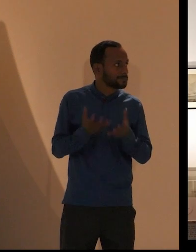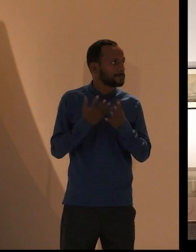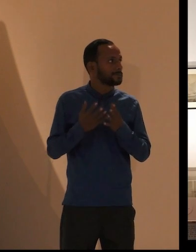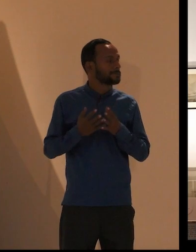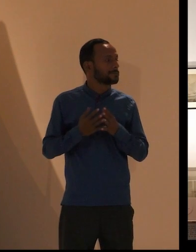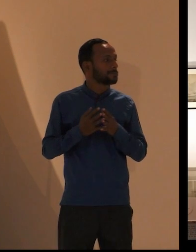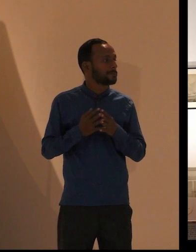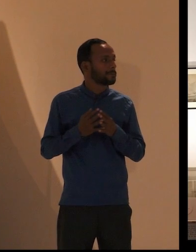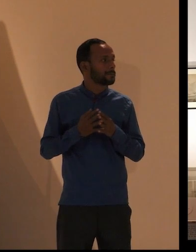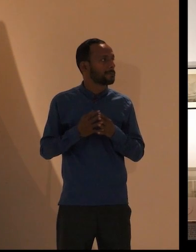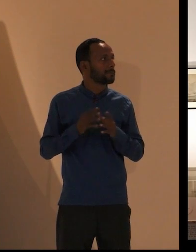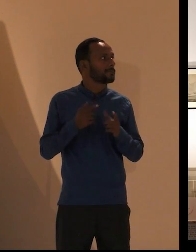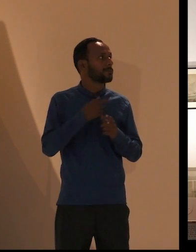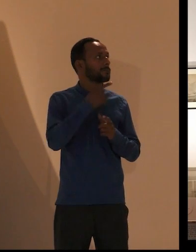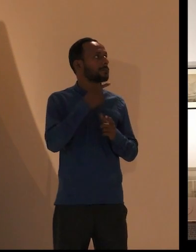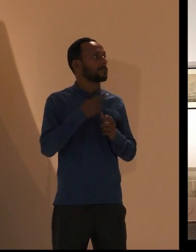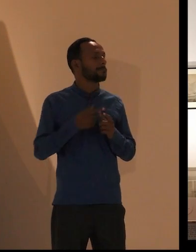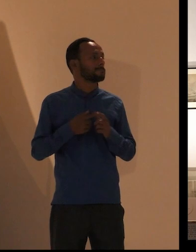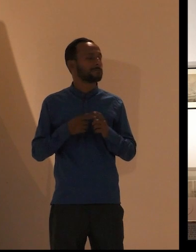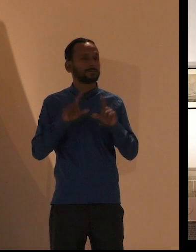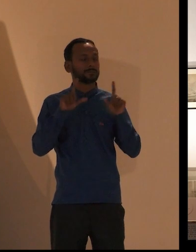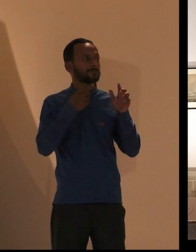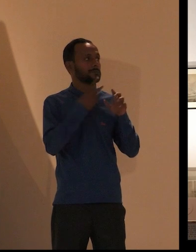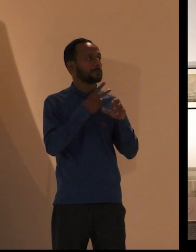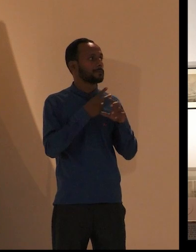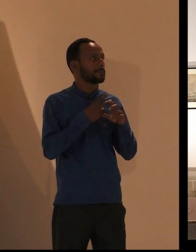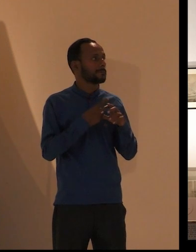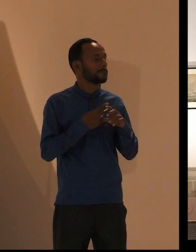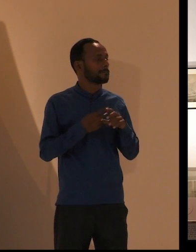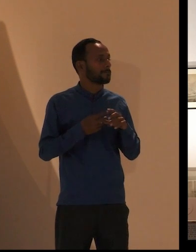like these, and these are quite,